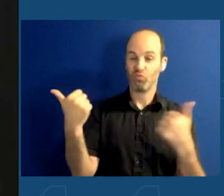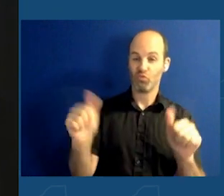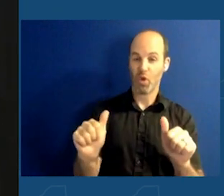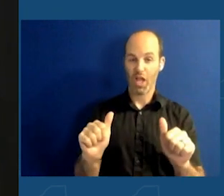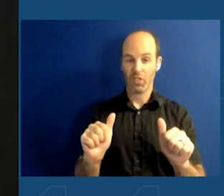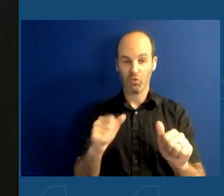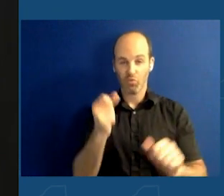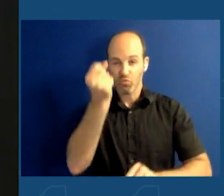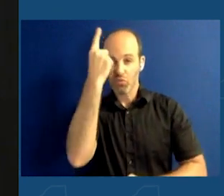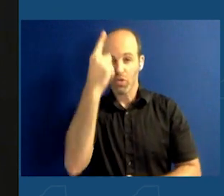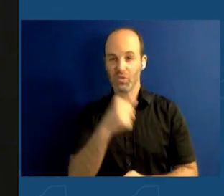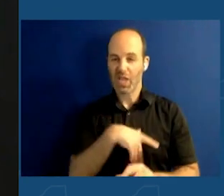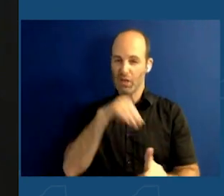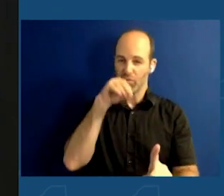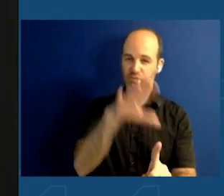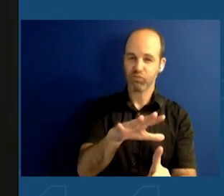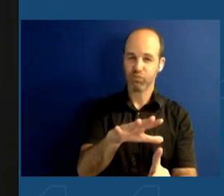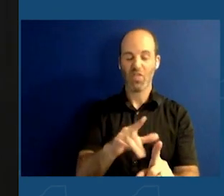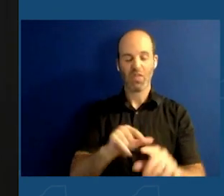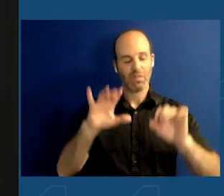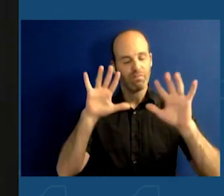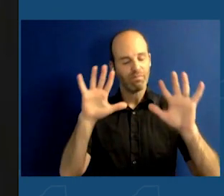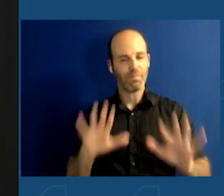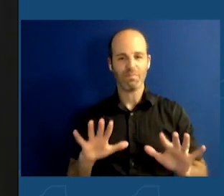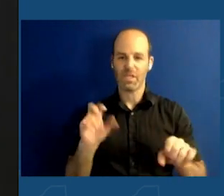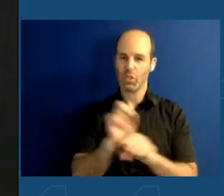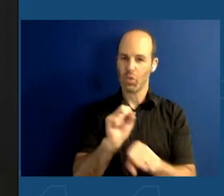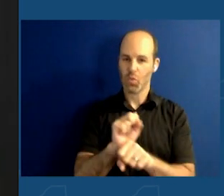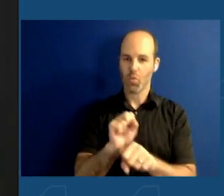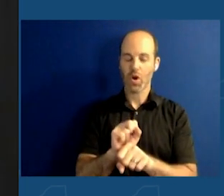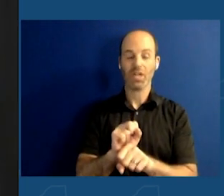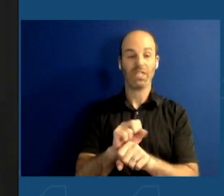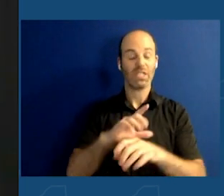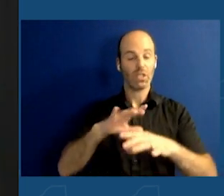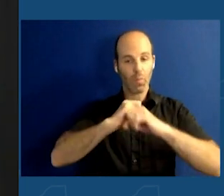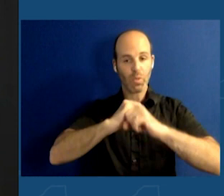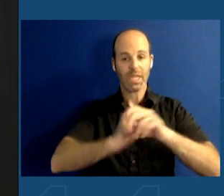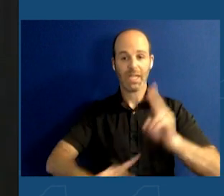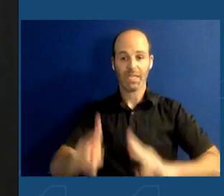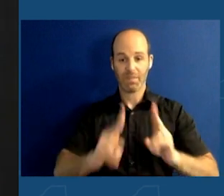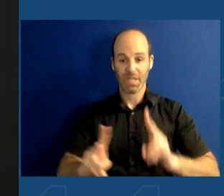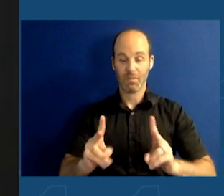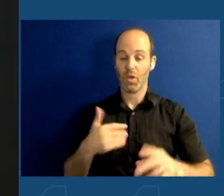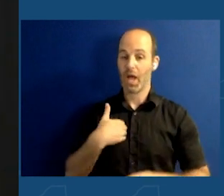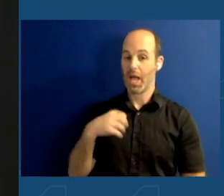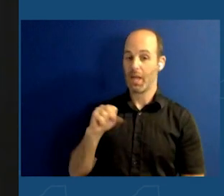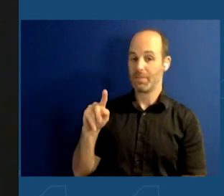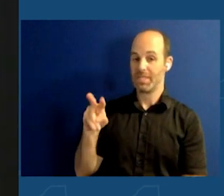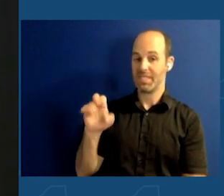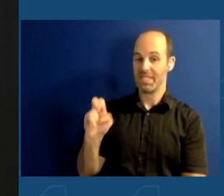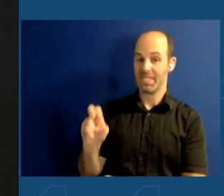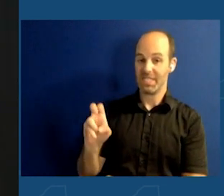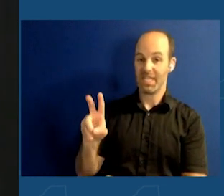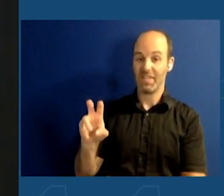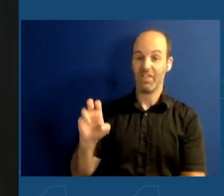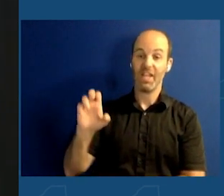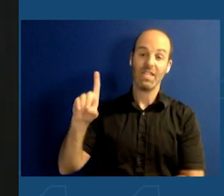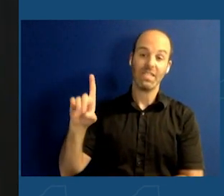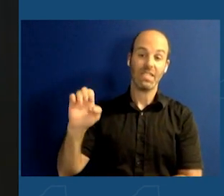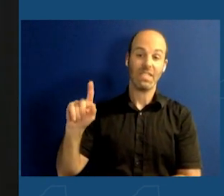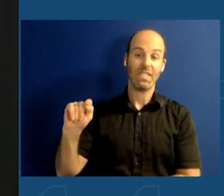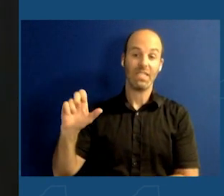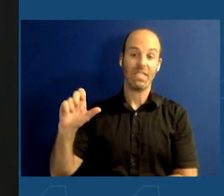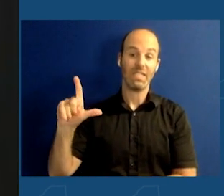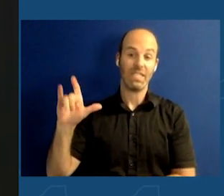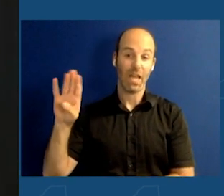the incredible work that's being done here to protect people. I'm Steve Detelbeck, and I am honored to be the director of